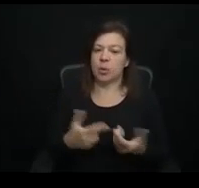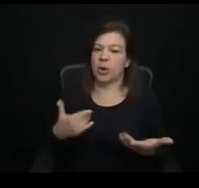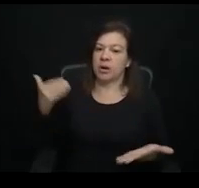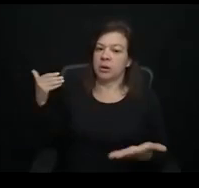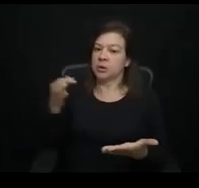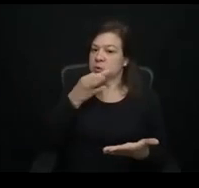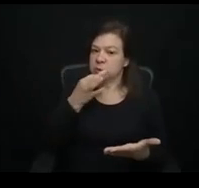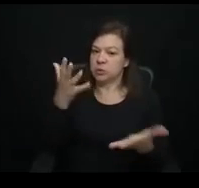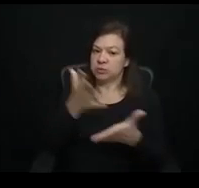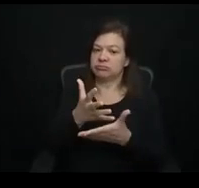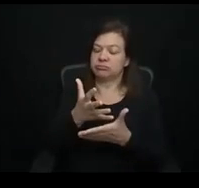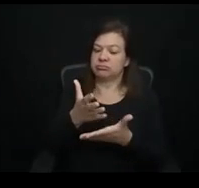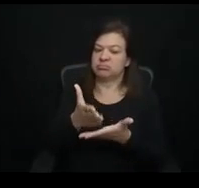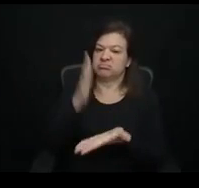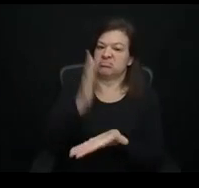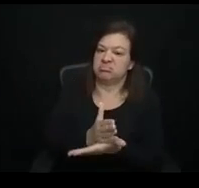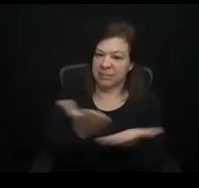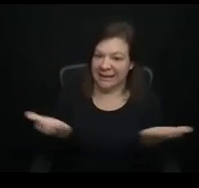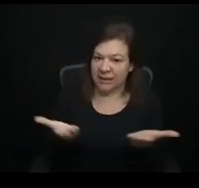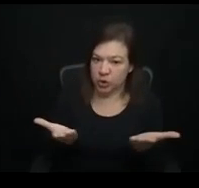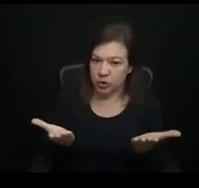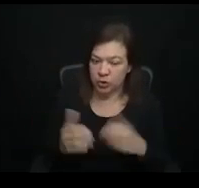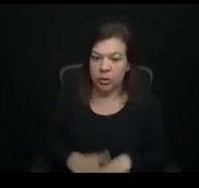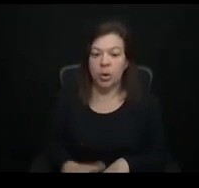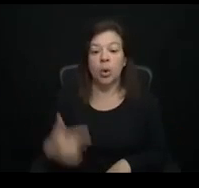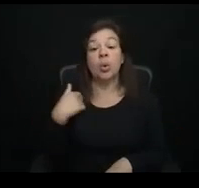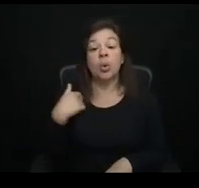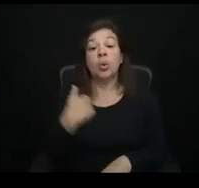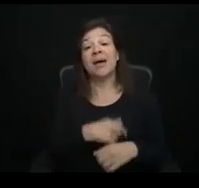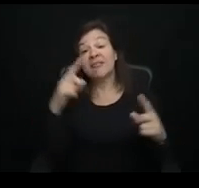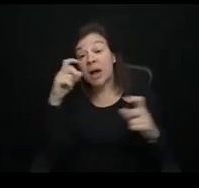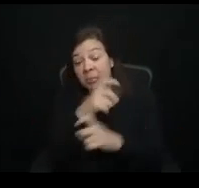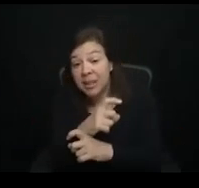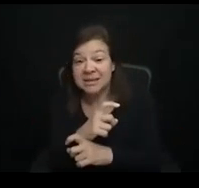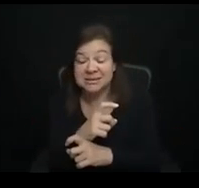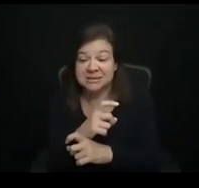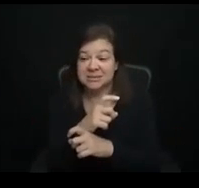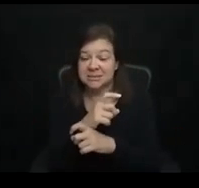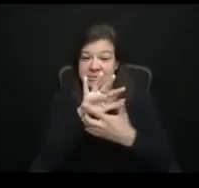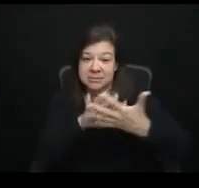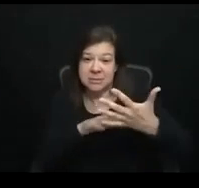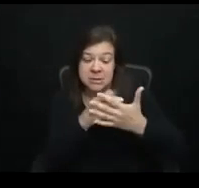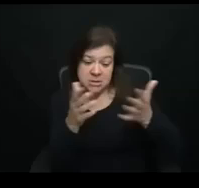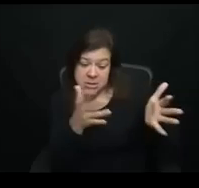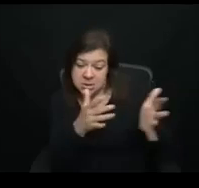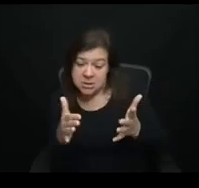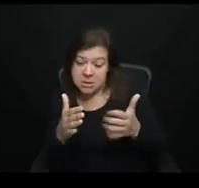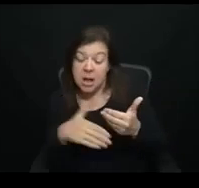that, we go through a very complex matrices to figure out what type of management needs